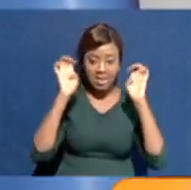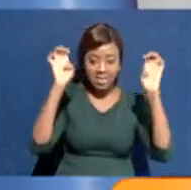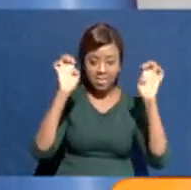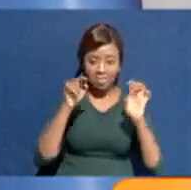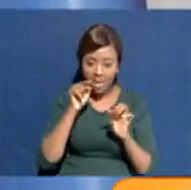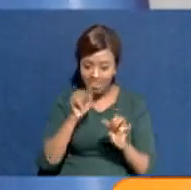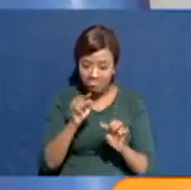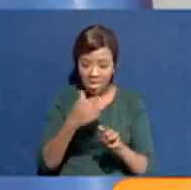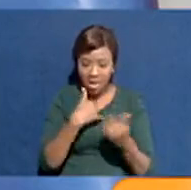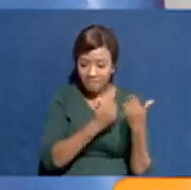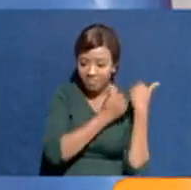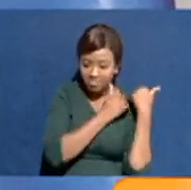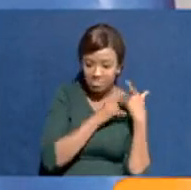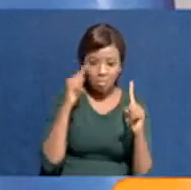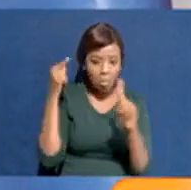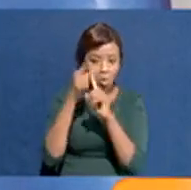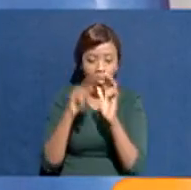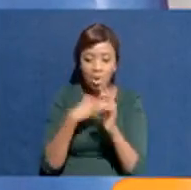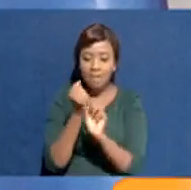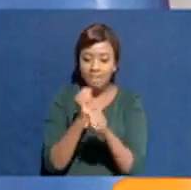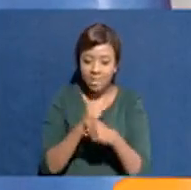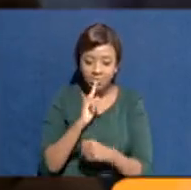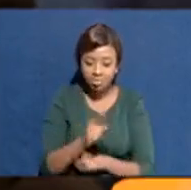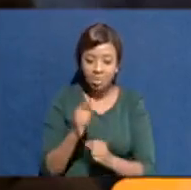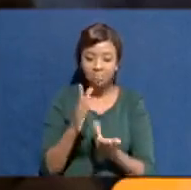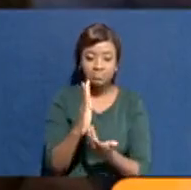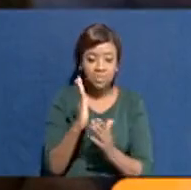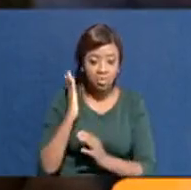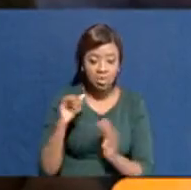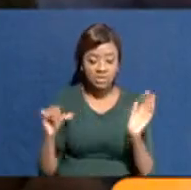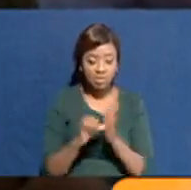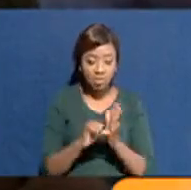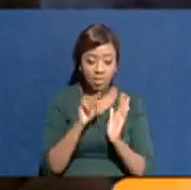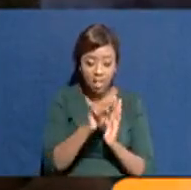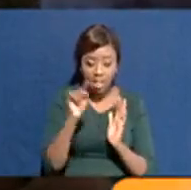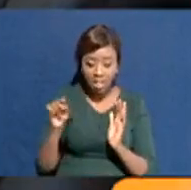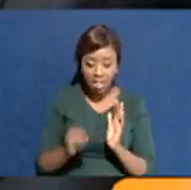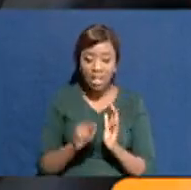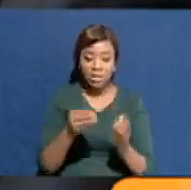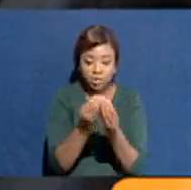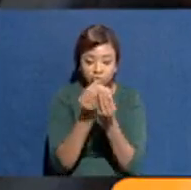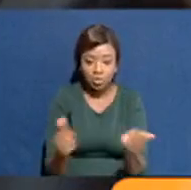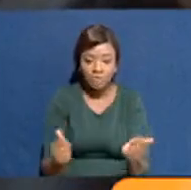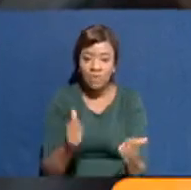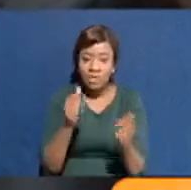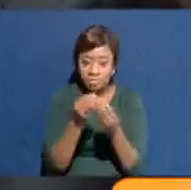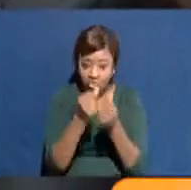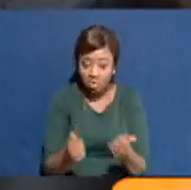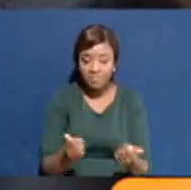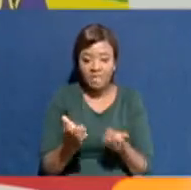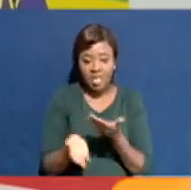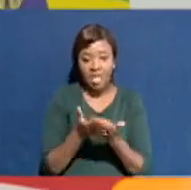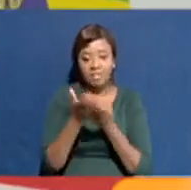a pivotal role in ensuring border security challenges are addressed to pave way for trade and development in